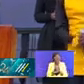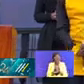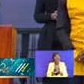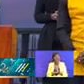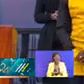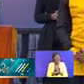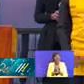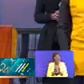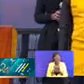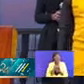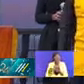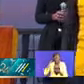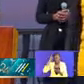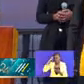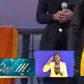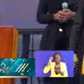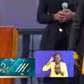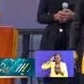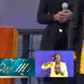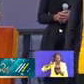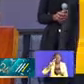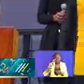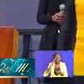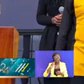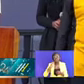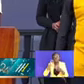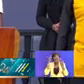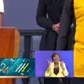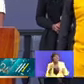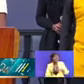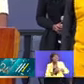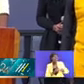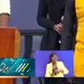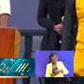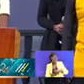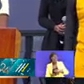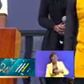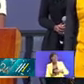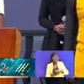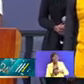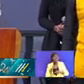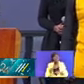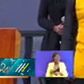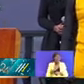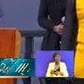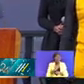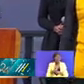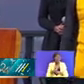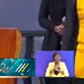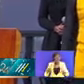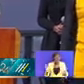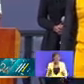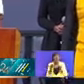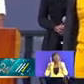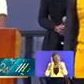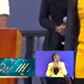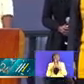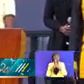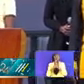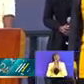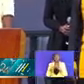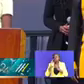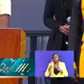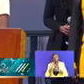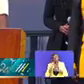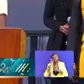amen and I remember Bishop JB told me it's your TI and your turn and I want us to lift a prayer in 2 minutes